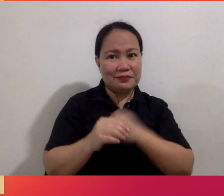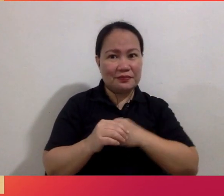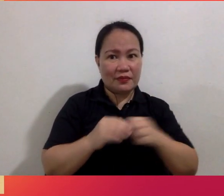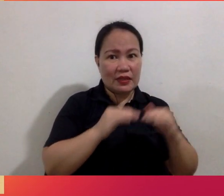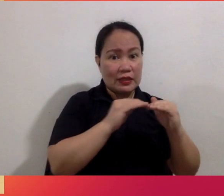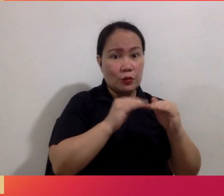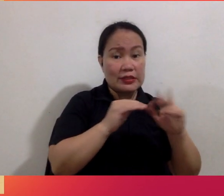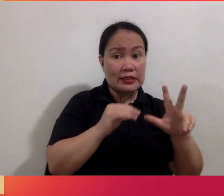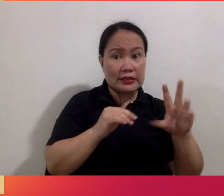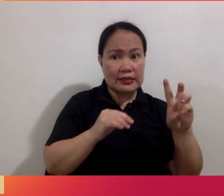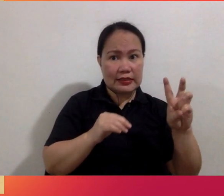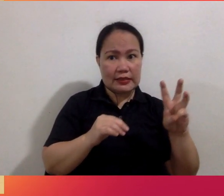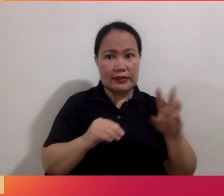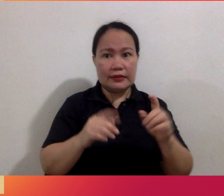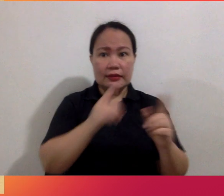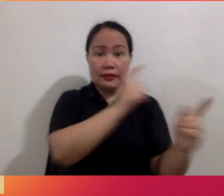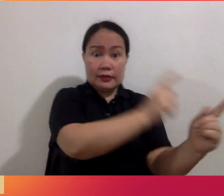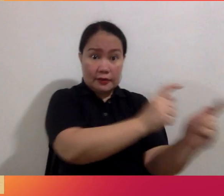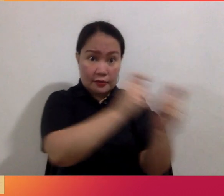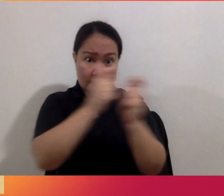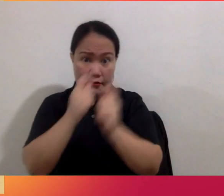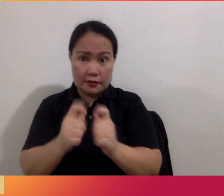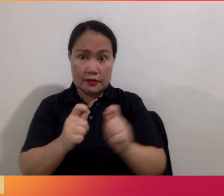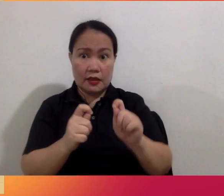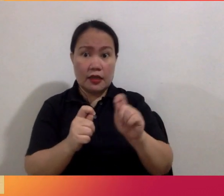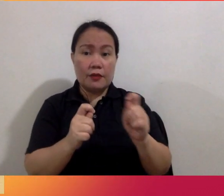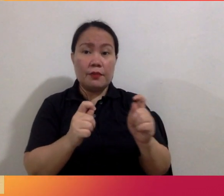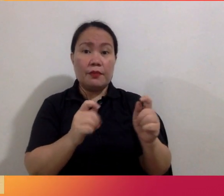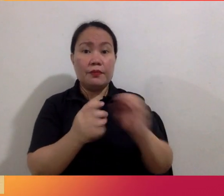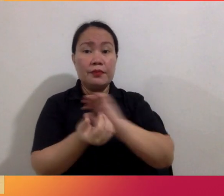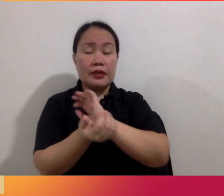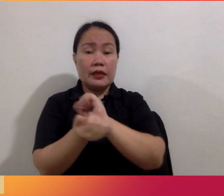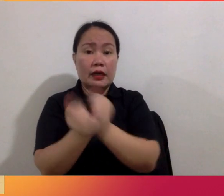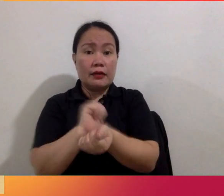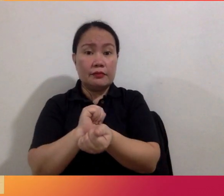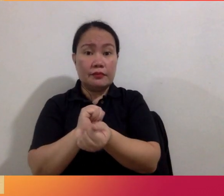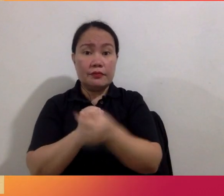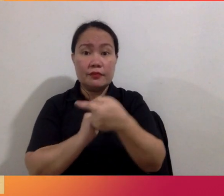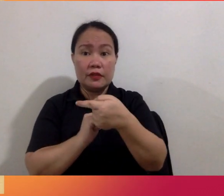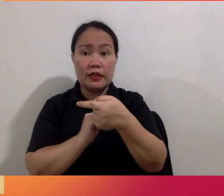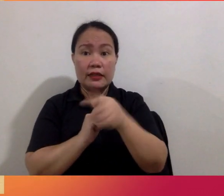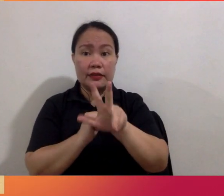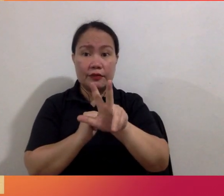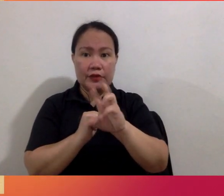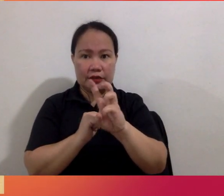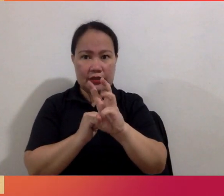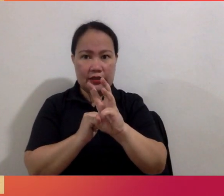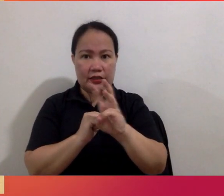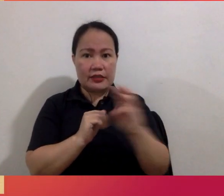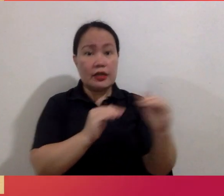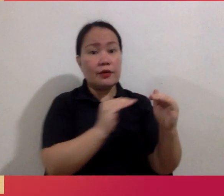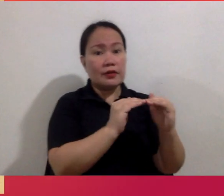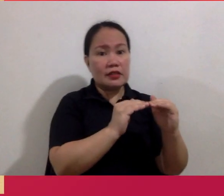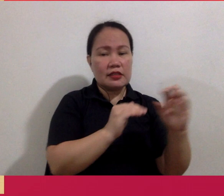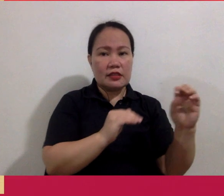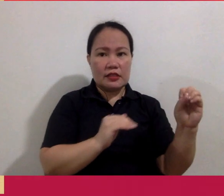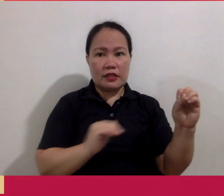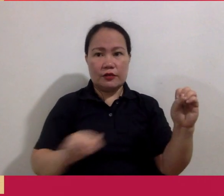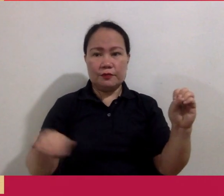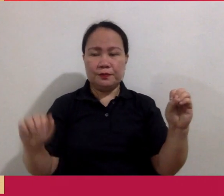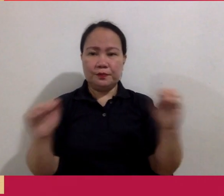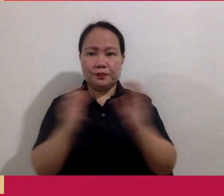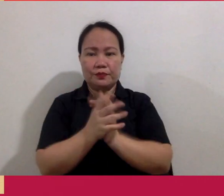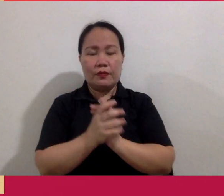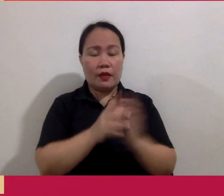36. And then, lipat natin si 36 sa left side. And that will become x squared minus 5x